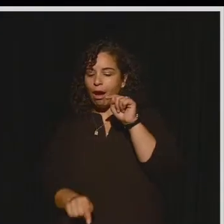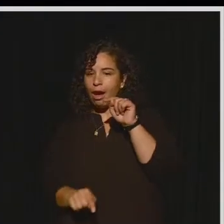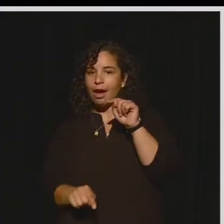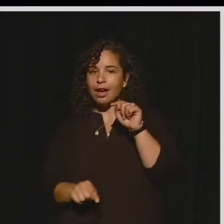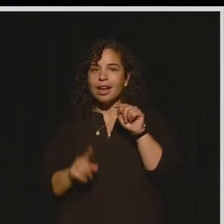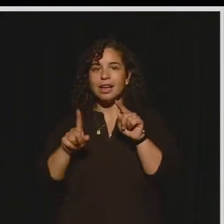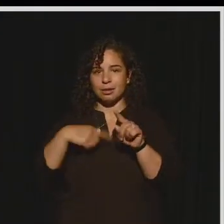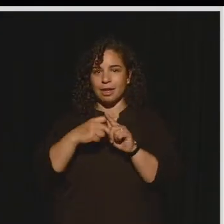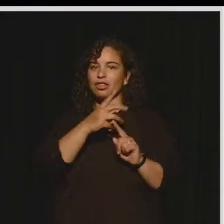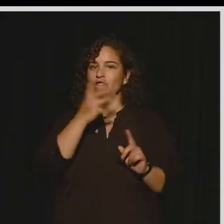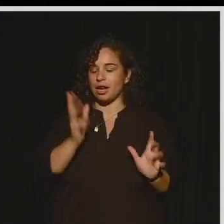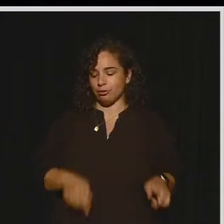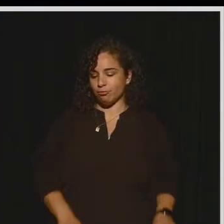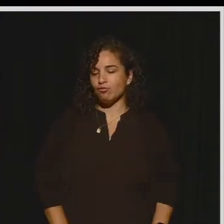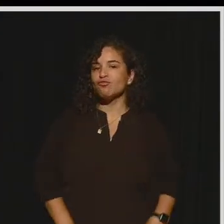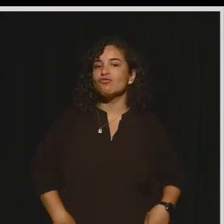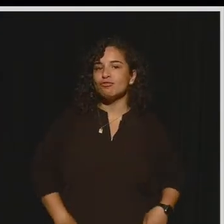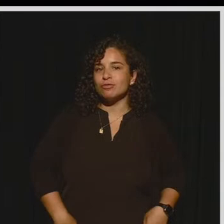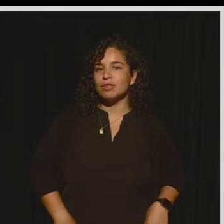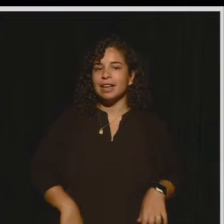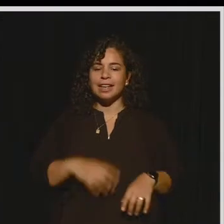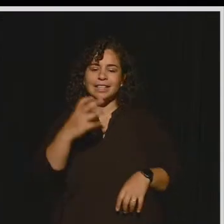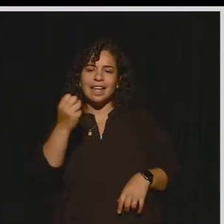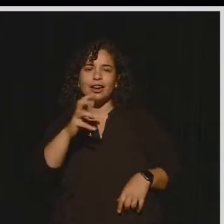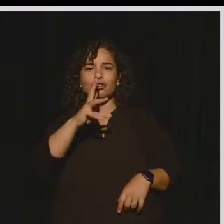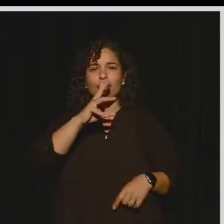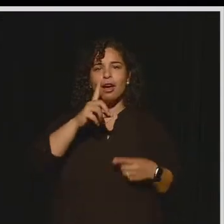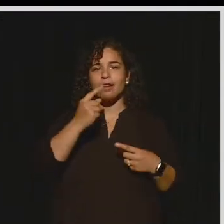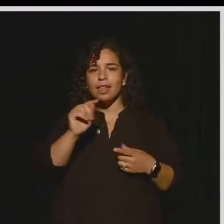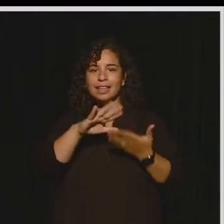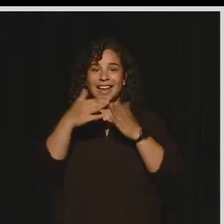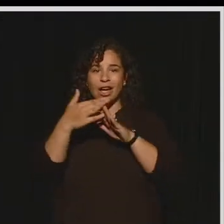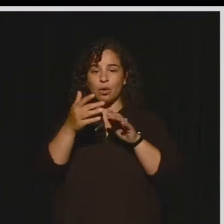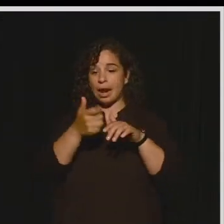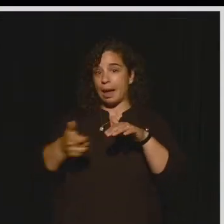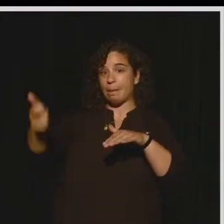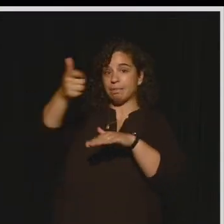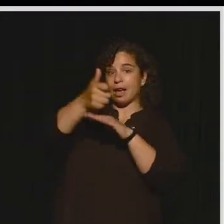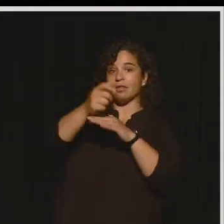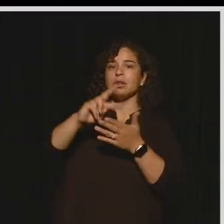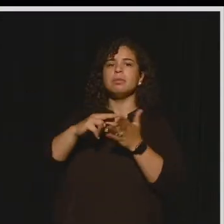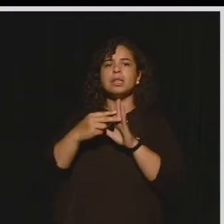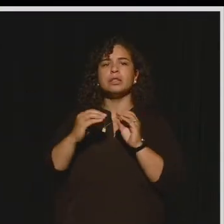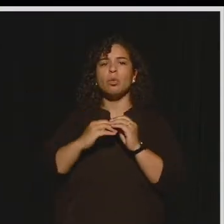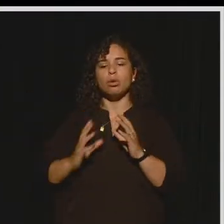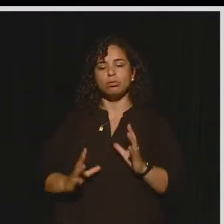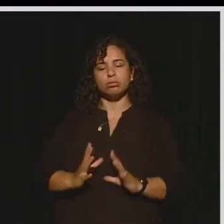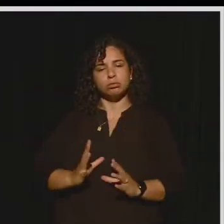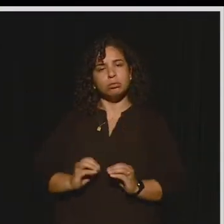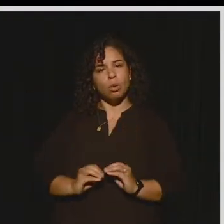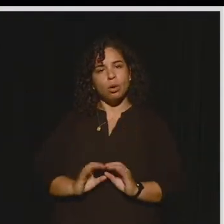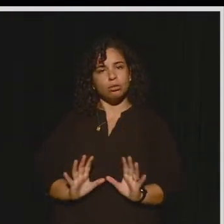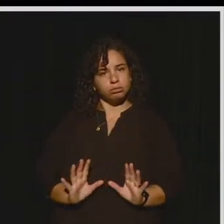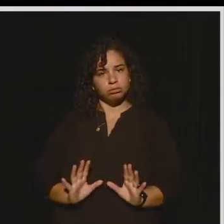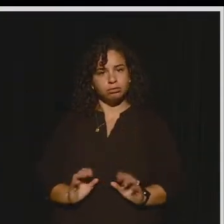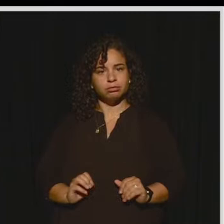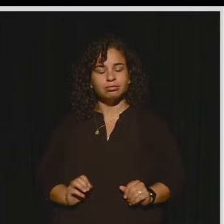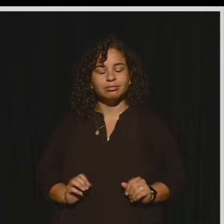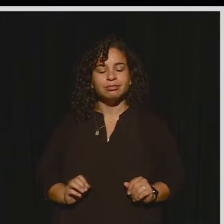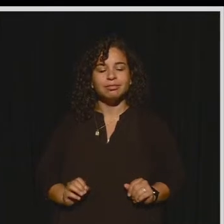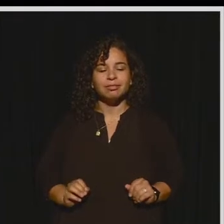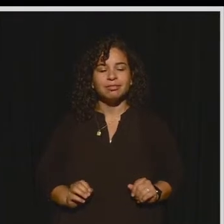wore your jeans. Saturday was Talk the Town, and that's above ground, and so you were wearing a little bit better kind of outfits.